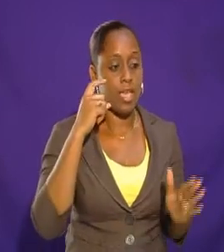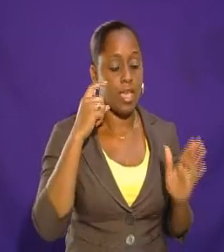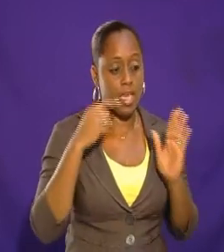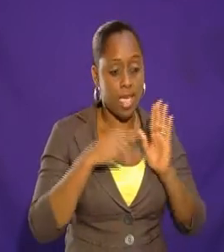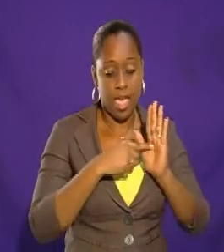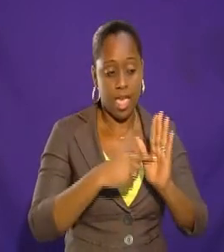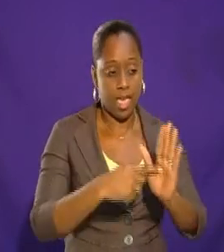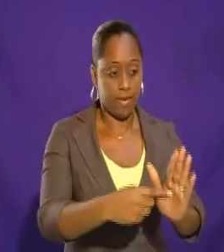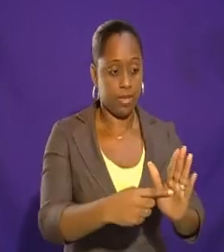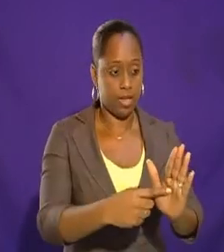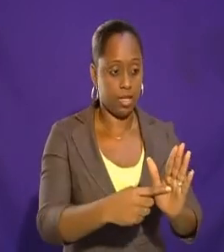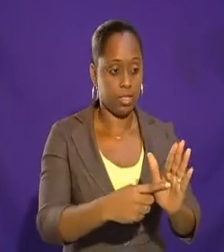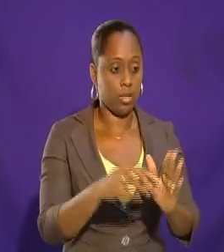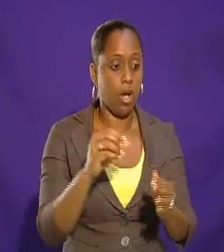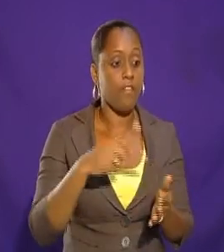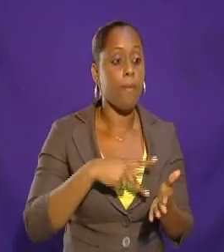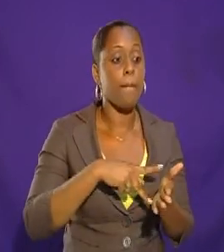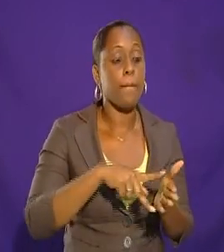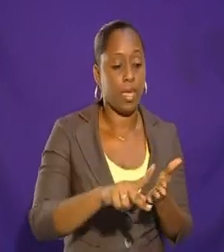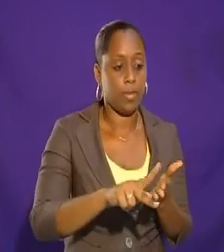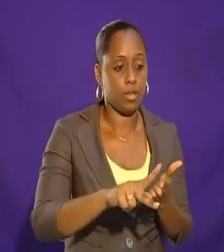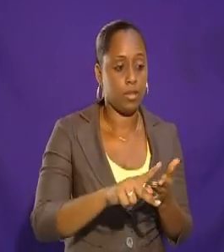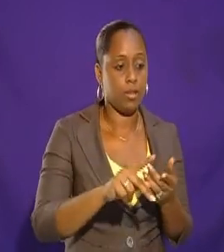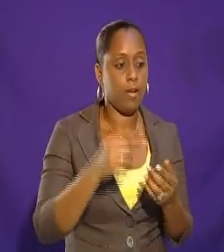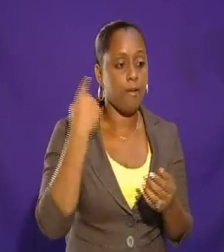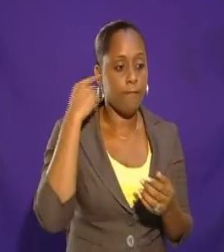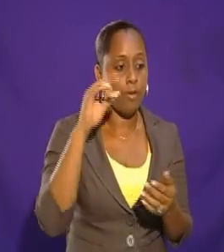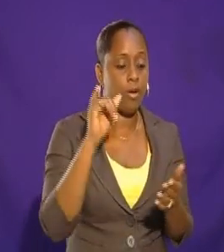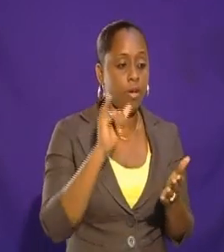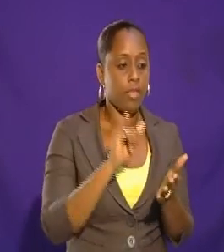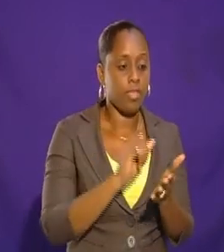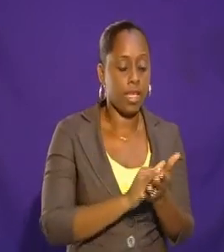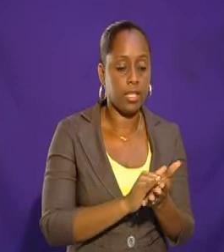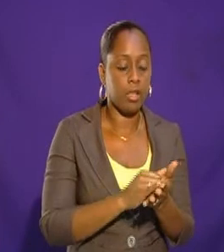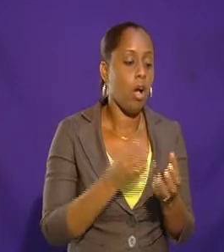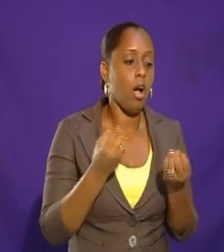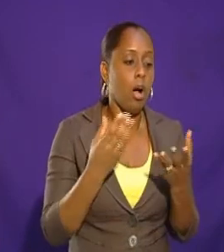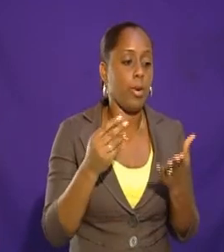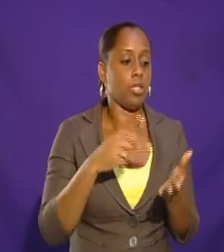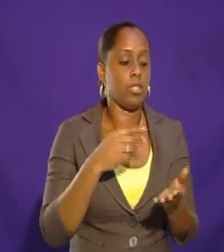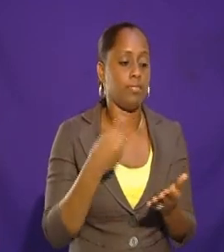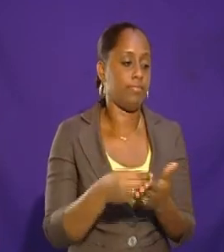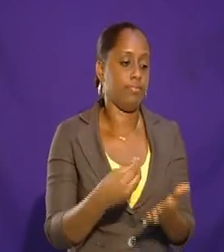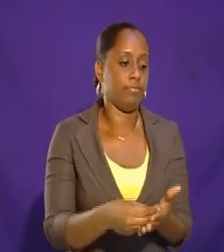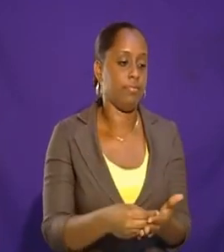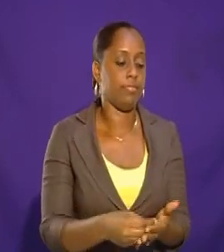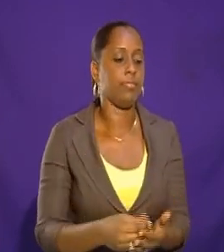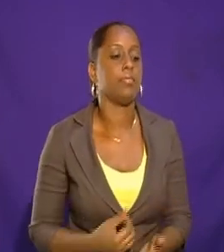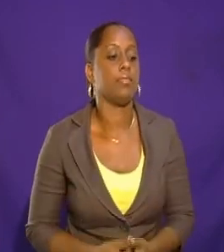And E. Evidence of payment of the prescribed fee.